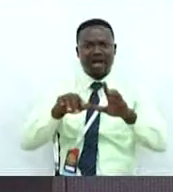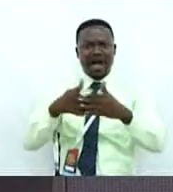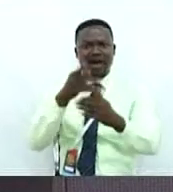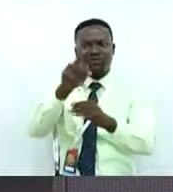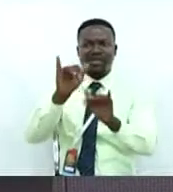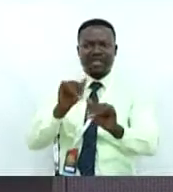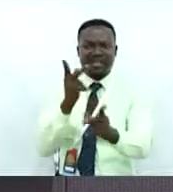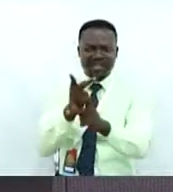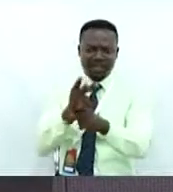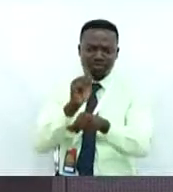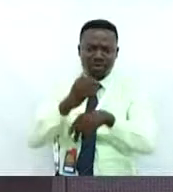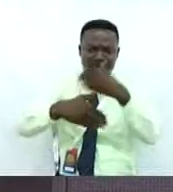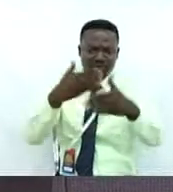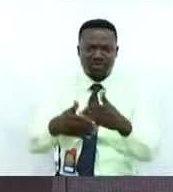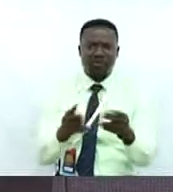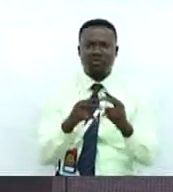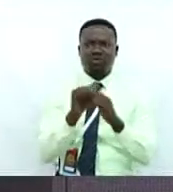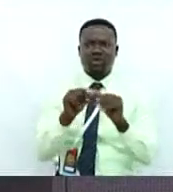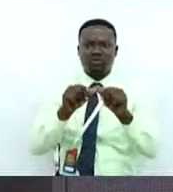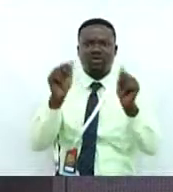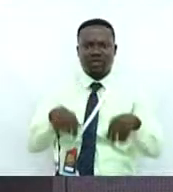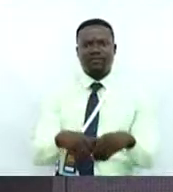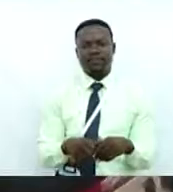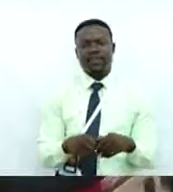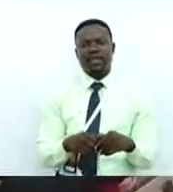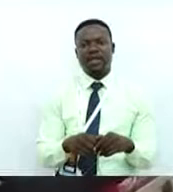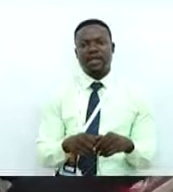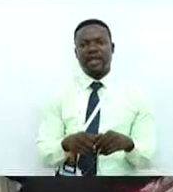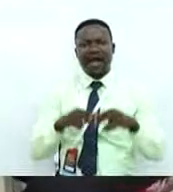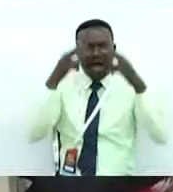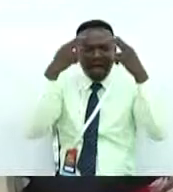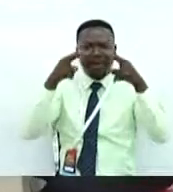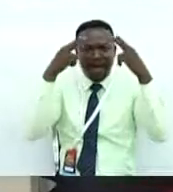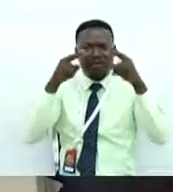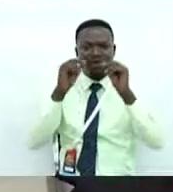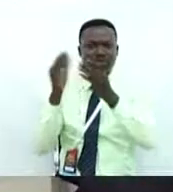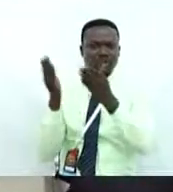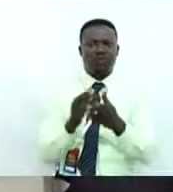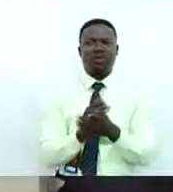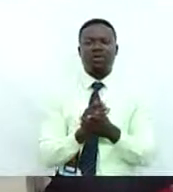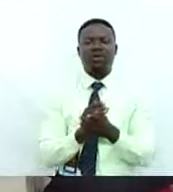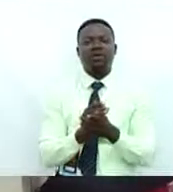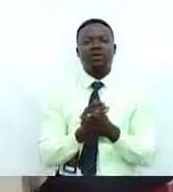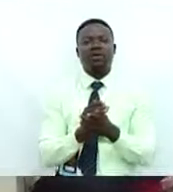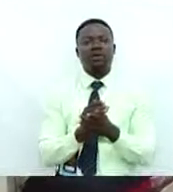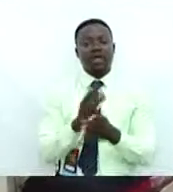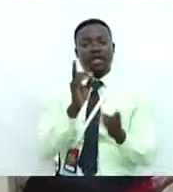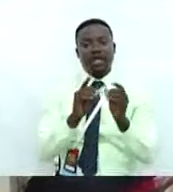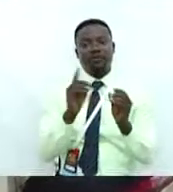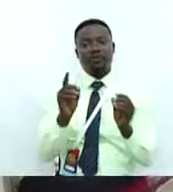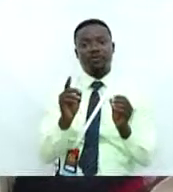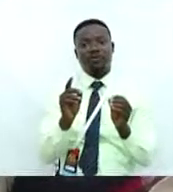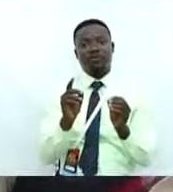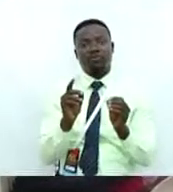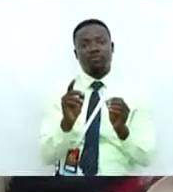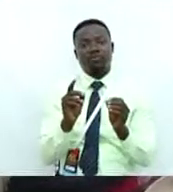rebellion? Attacks may come to you once you want to do it. God will still preserve you. And once we open up and